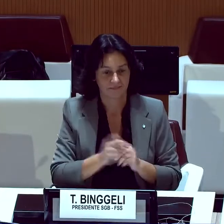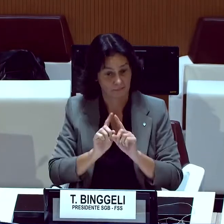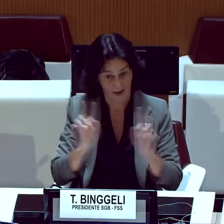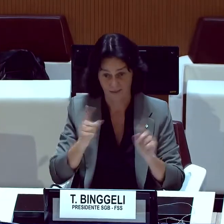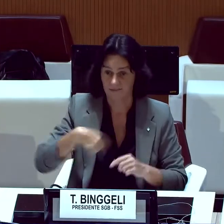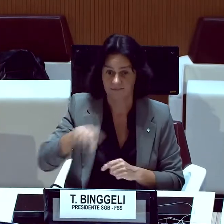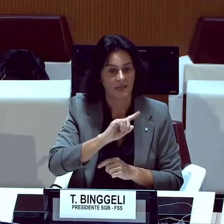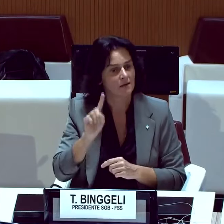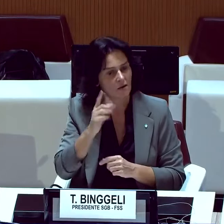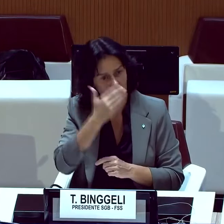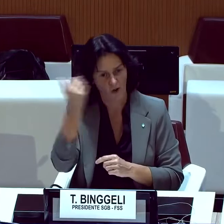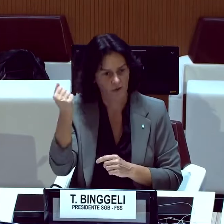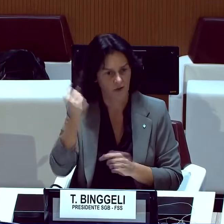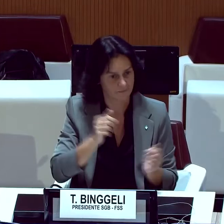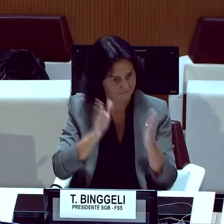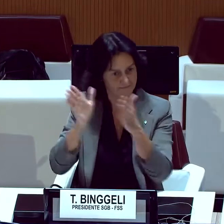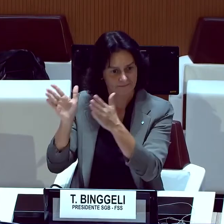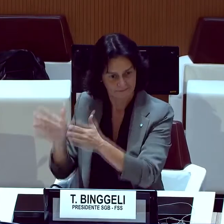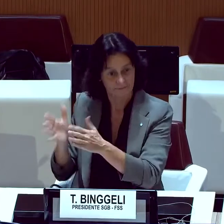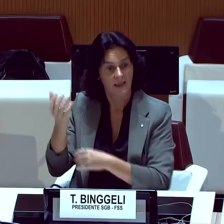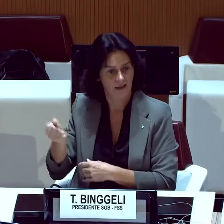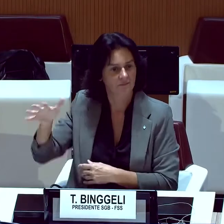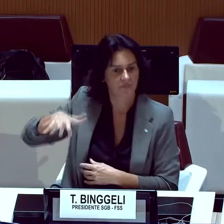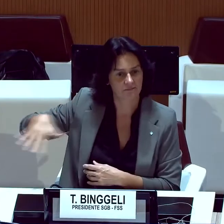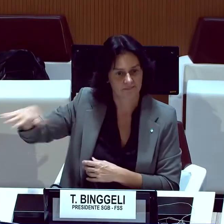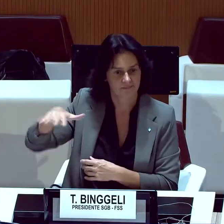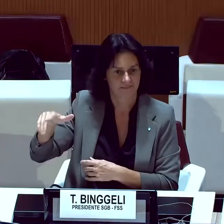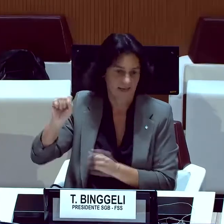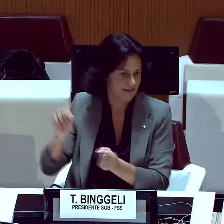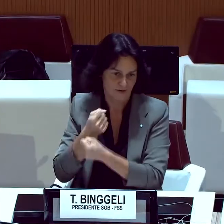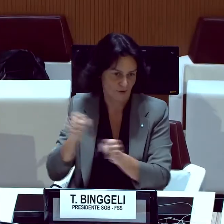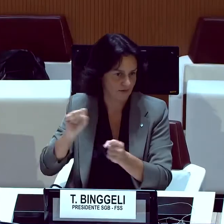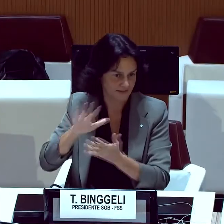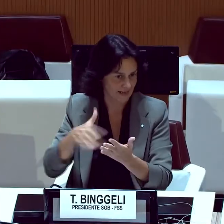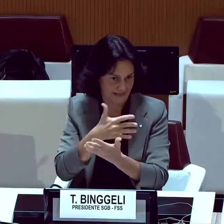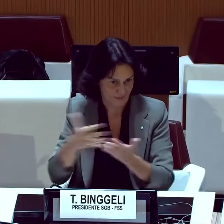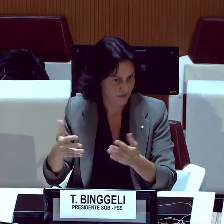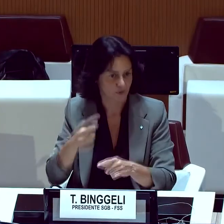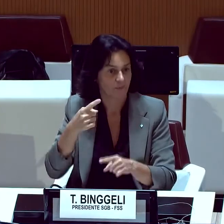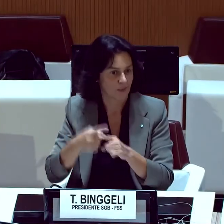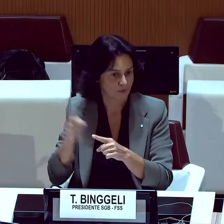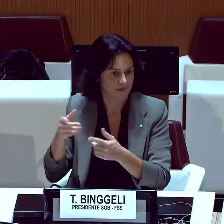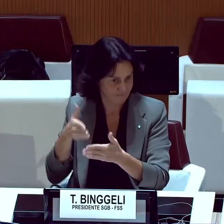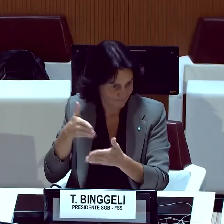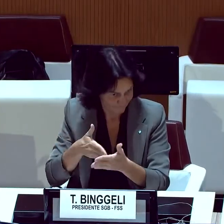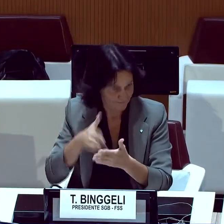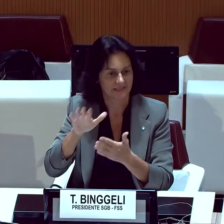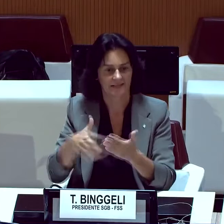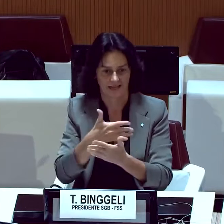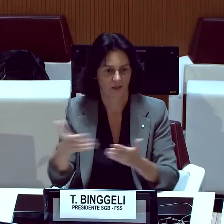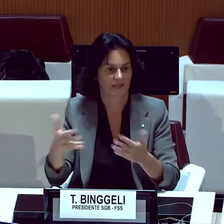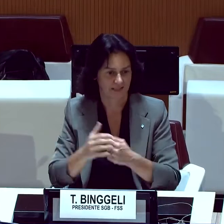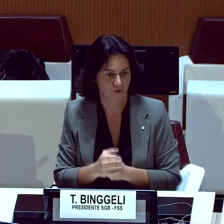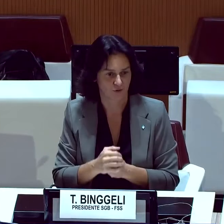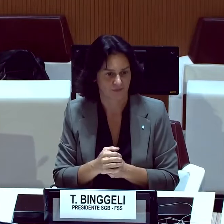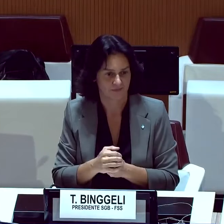are those in the world who can use sign language, but it's important to remember those who do not know sign language. They